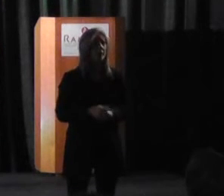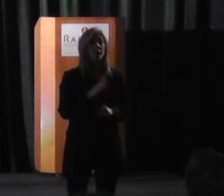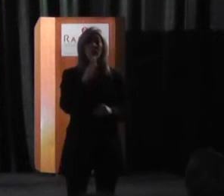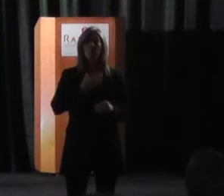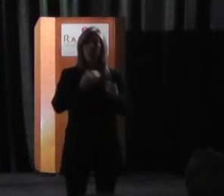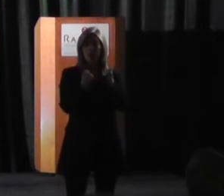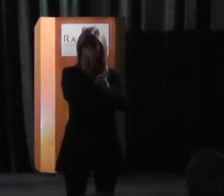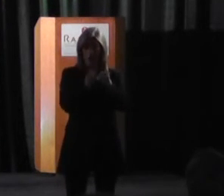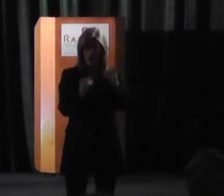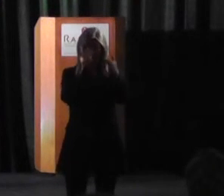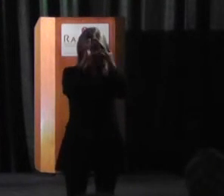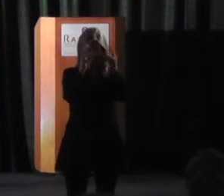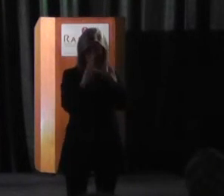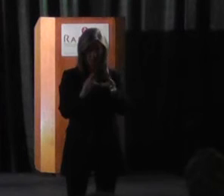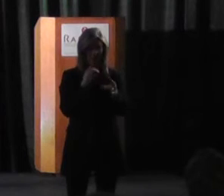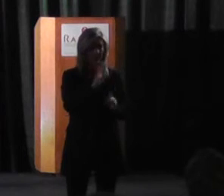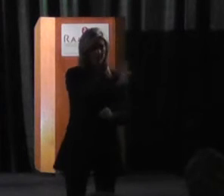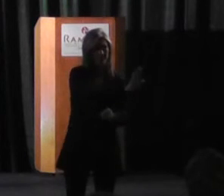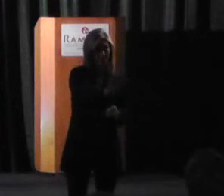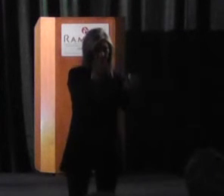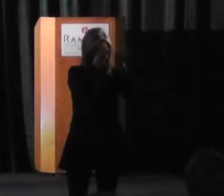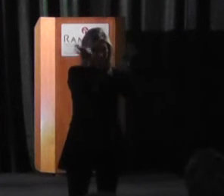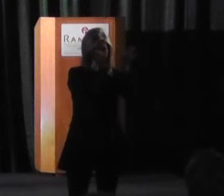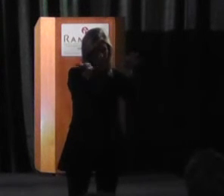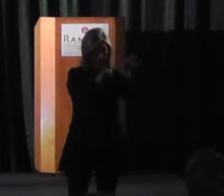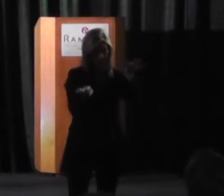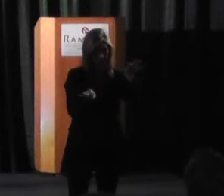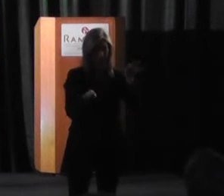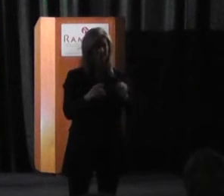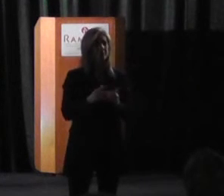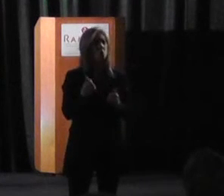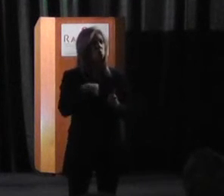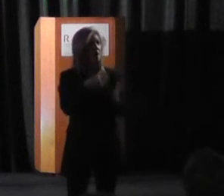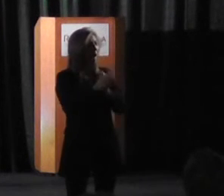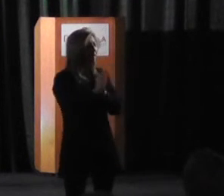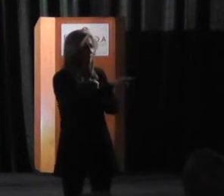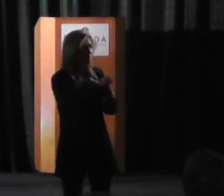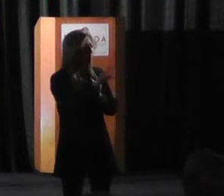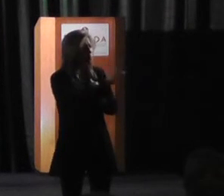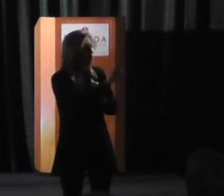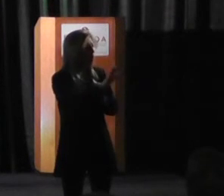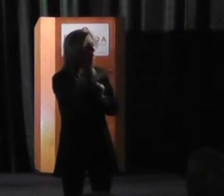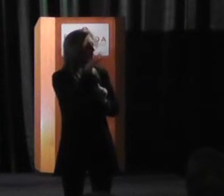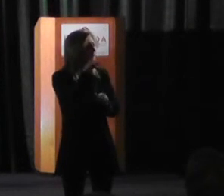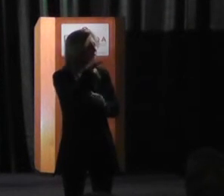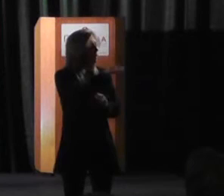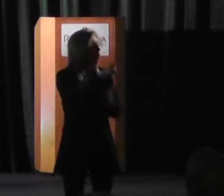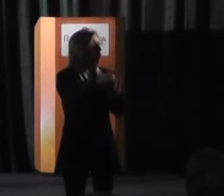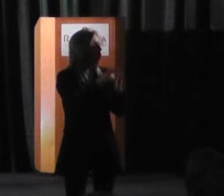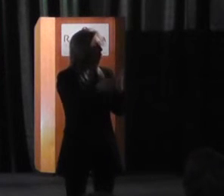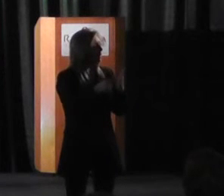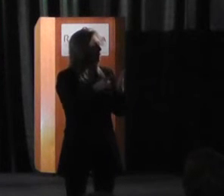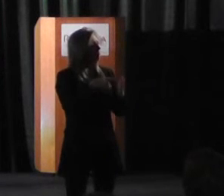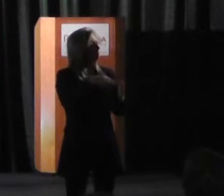you with their words, because we asked them to tell us what they love about their stutter. I love my